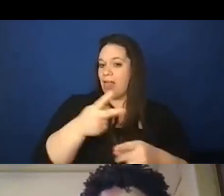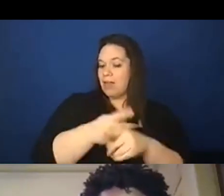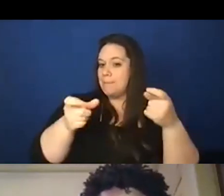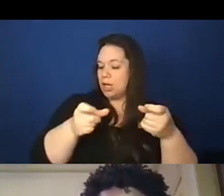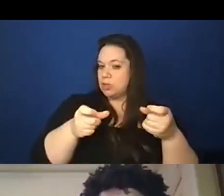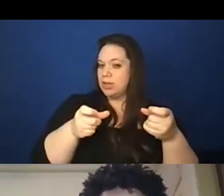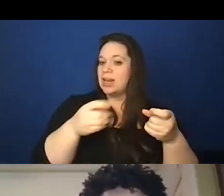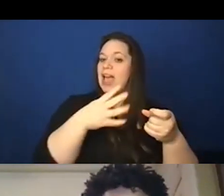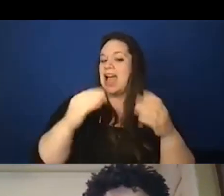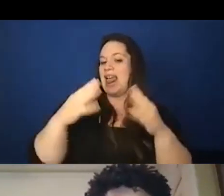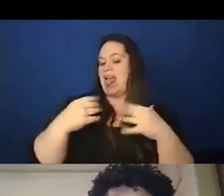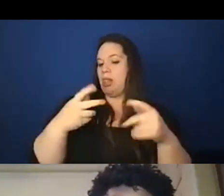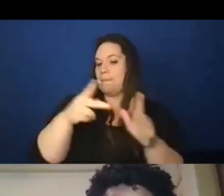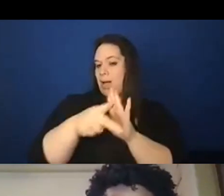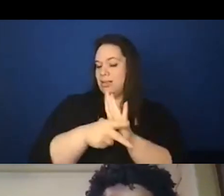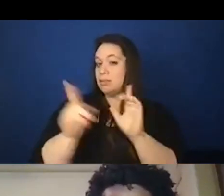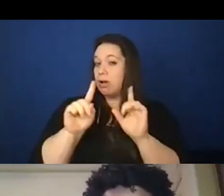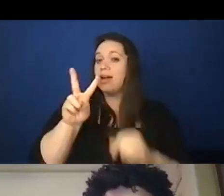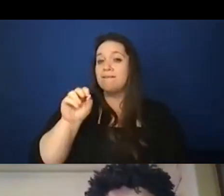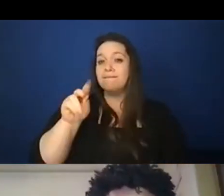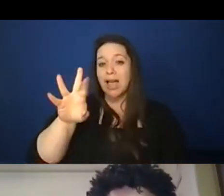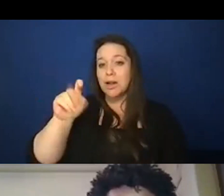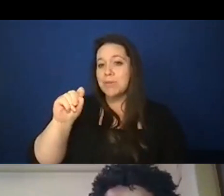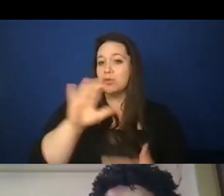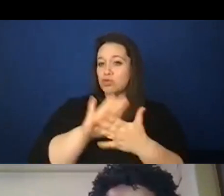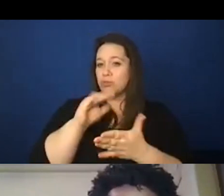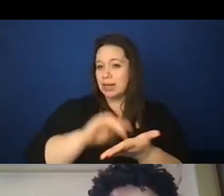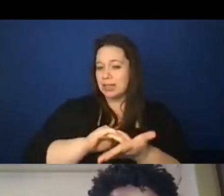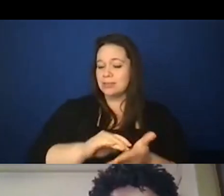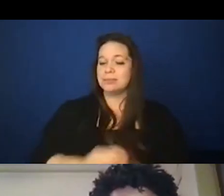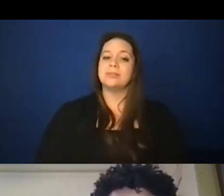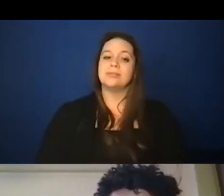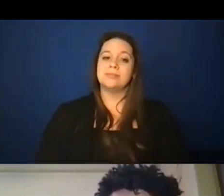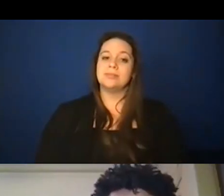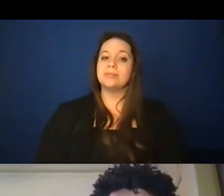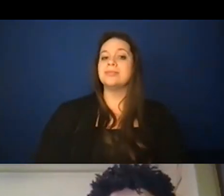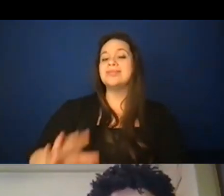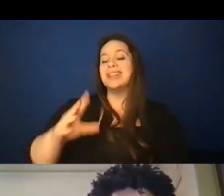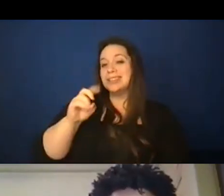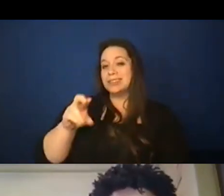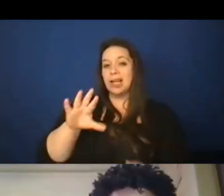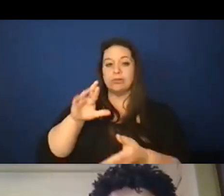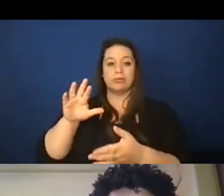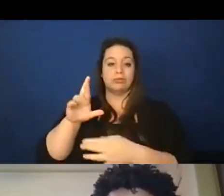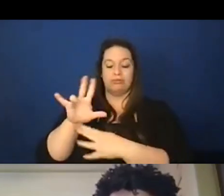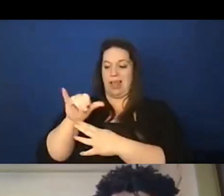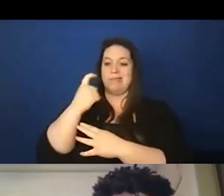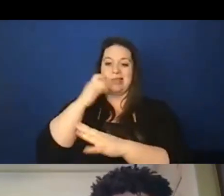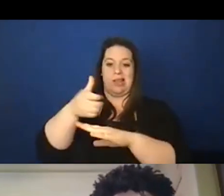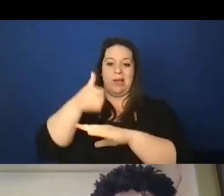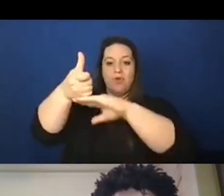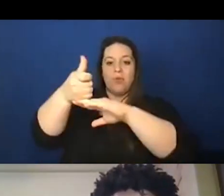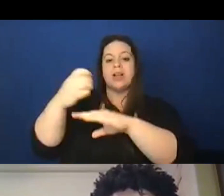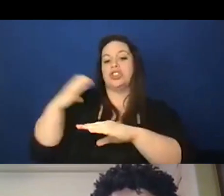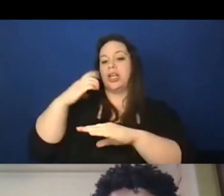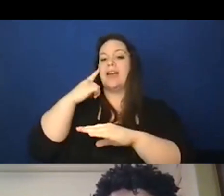management and health policy at the Vanderbilt School of Medicine. Dr. Riley was most recently appointed chairman of the Board of Trustees for the